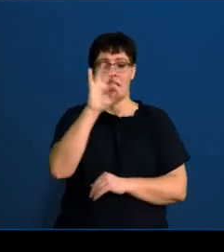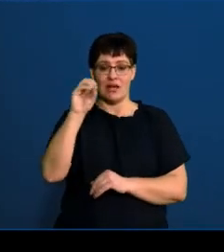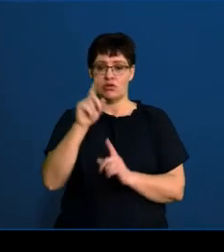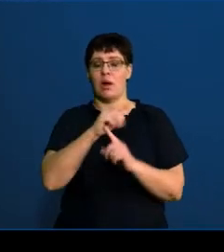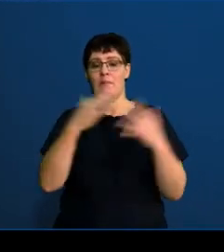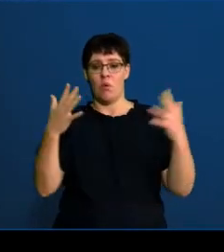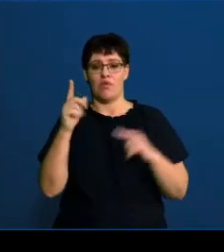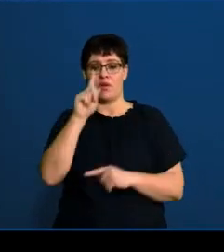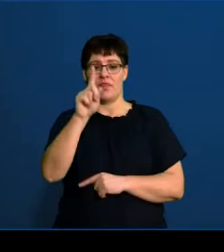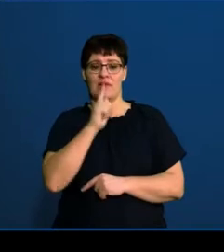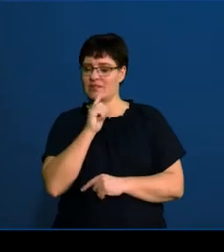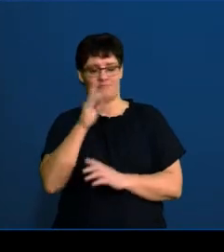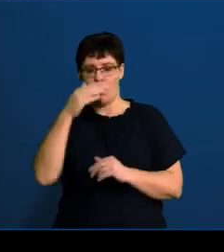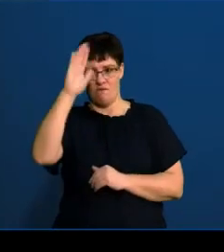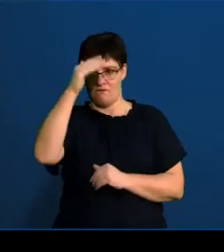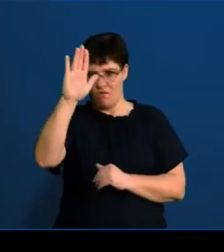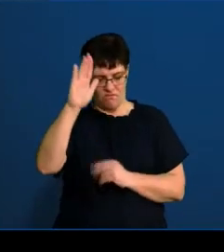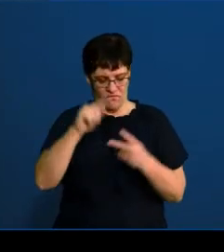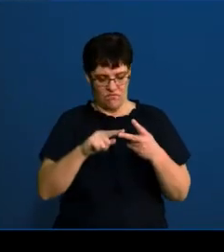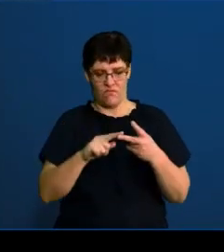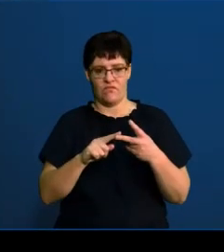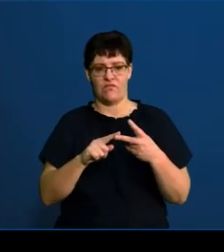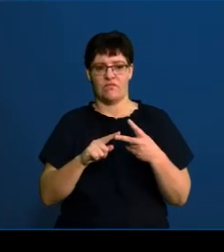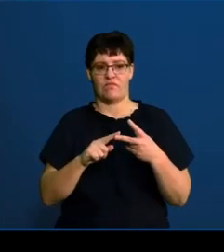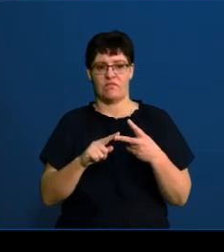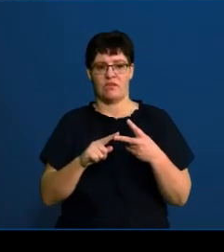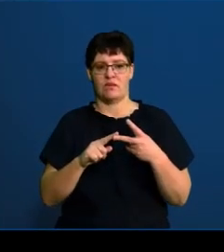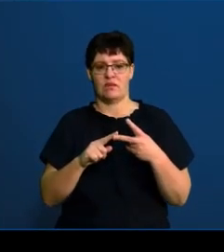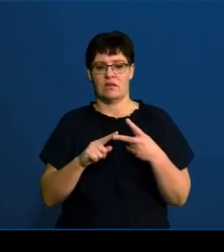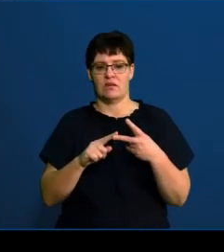that one. I'm crossing these off. I've got a pen.